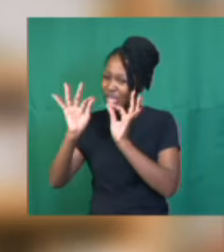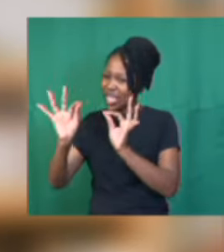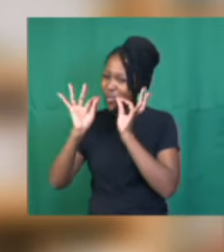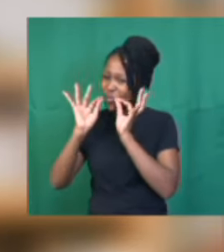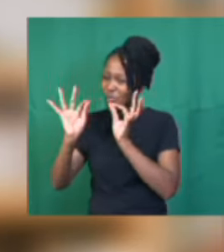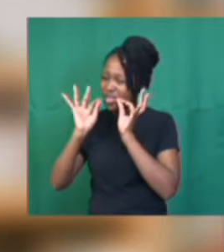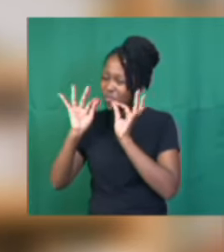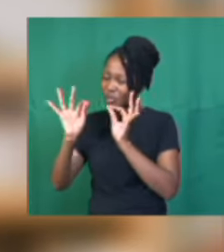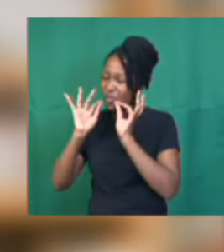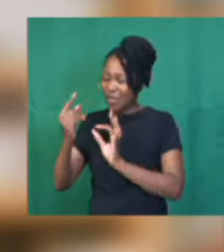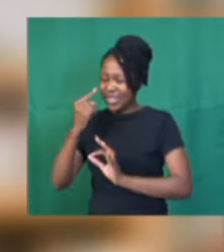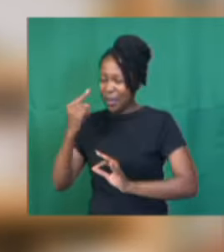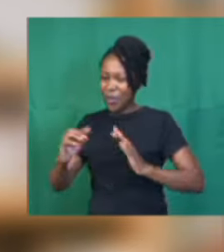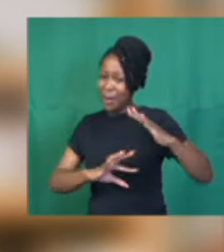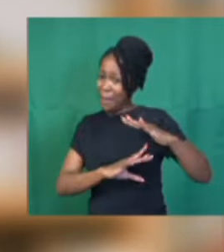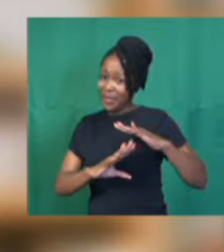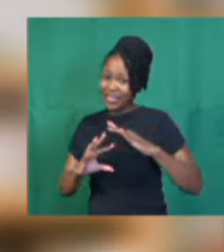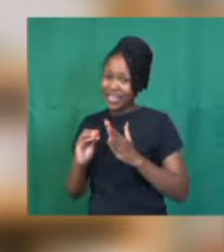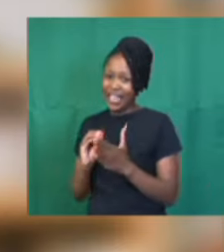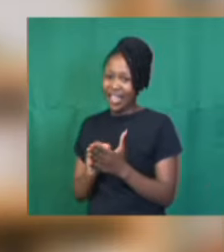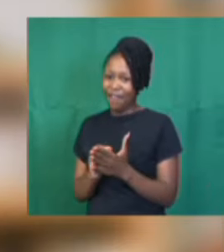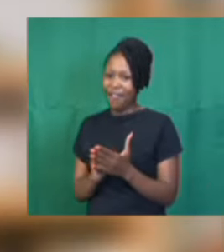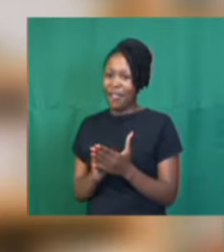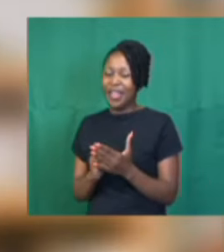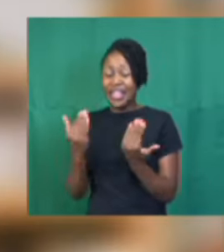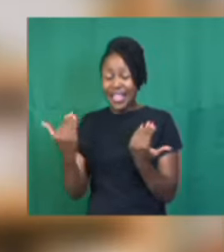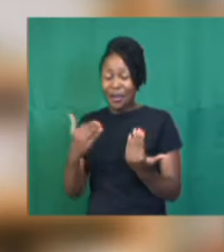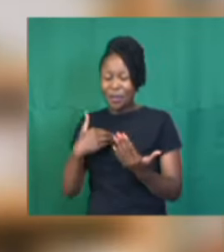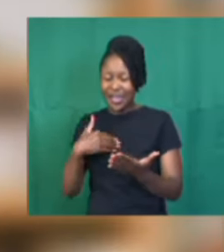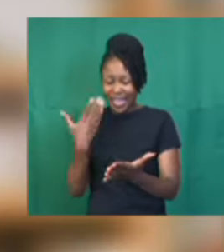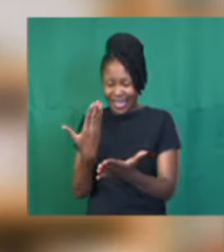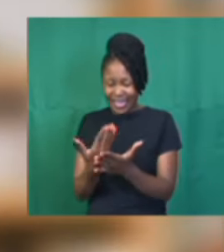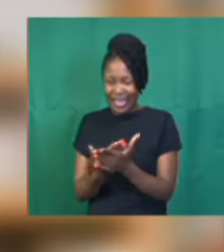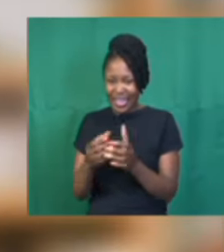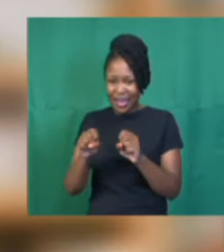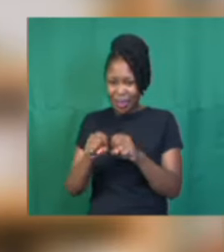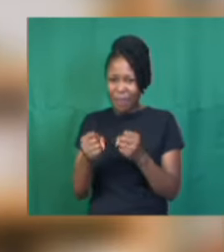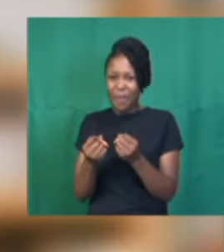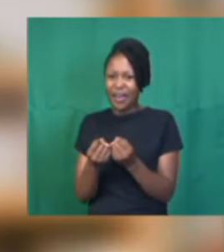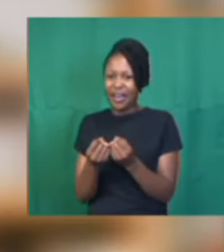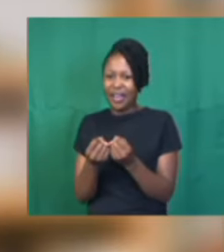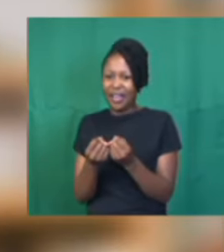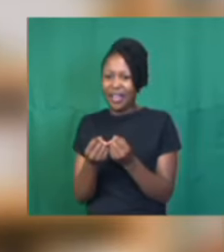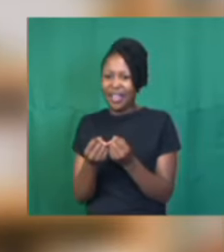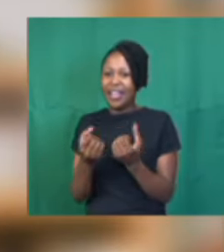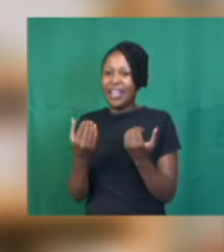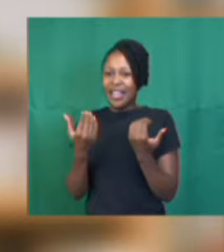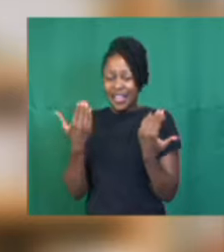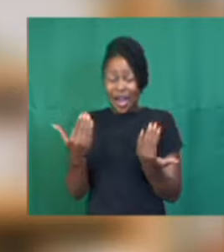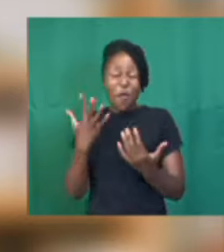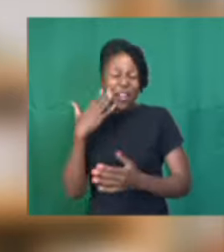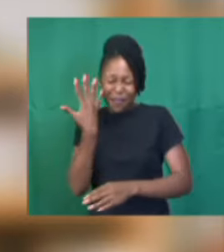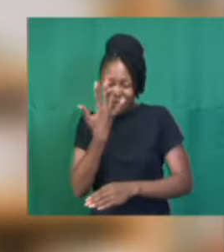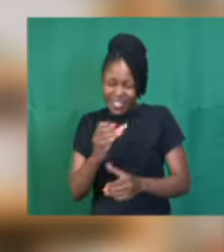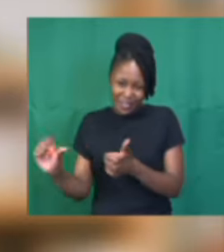nothing with our teachers. Right now, we are going to take a little bit of a break. I will be back with our Form 5 Siswati teacher.